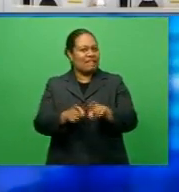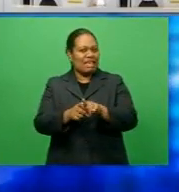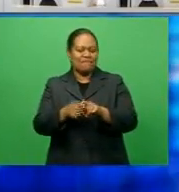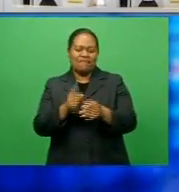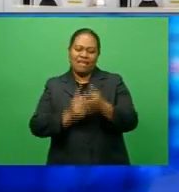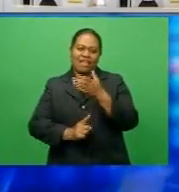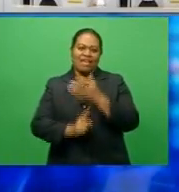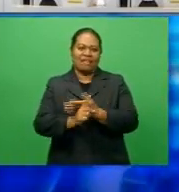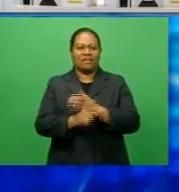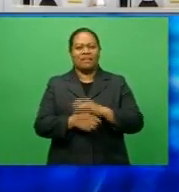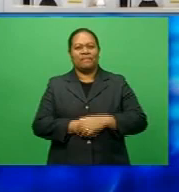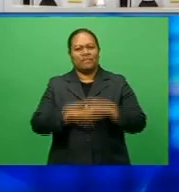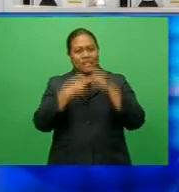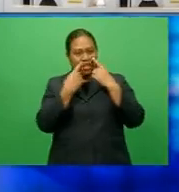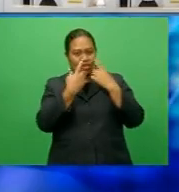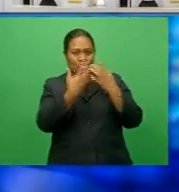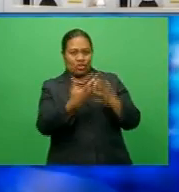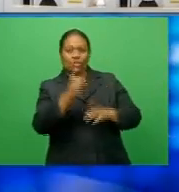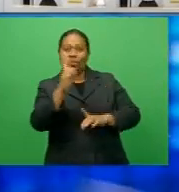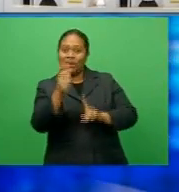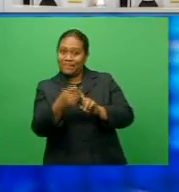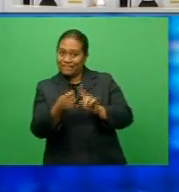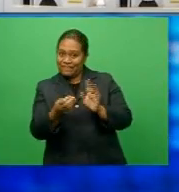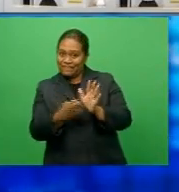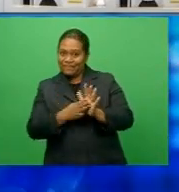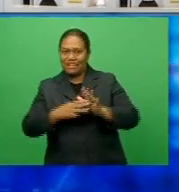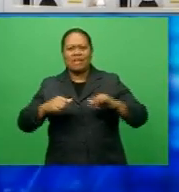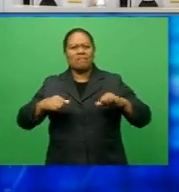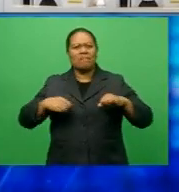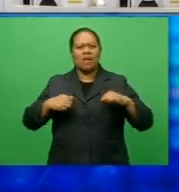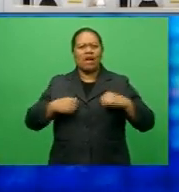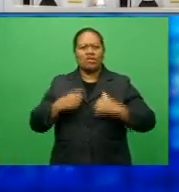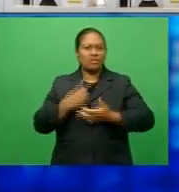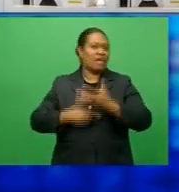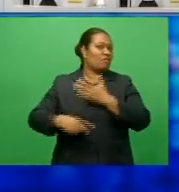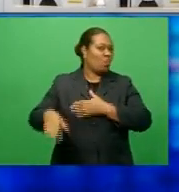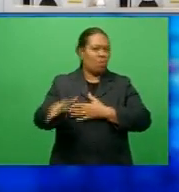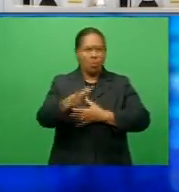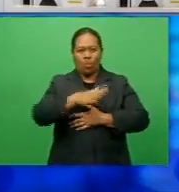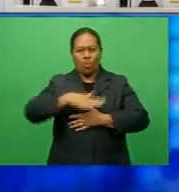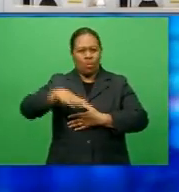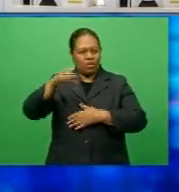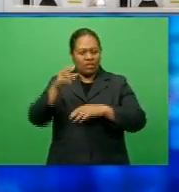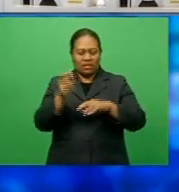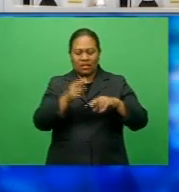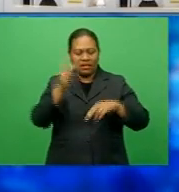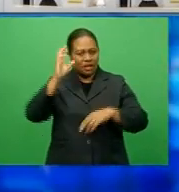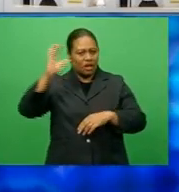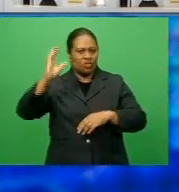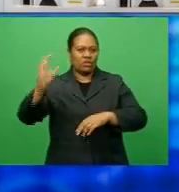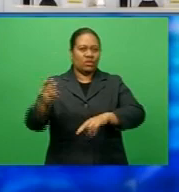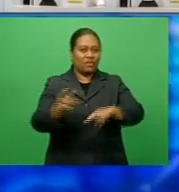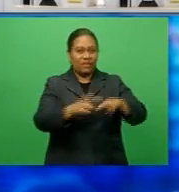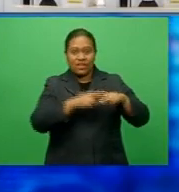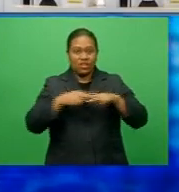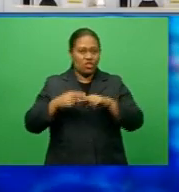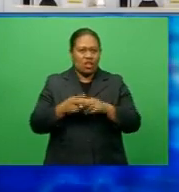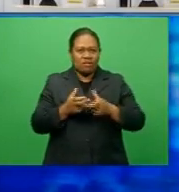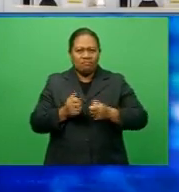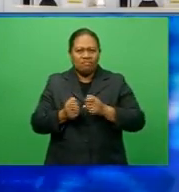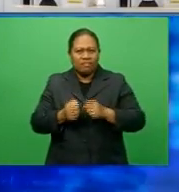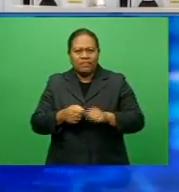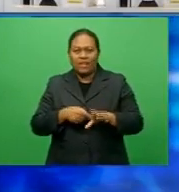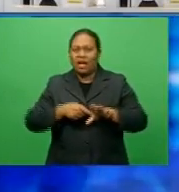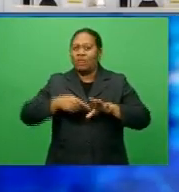home. The console was sold out by 1 p.m. at all Prouds outlets across the country. Fijian video gaming enthusiasts lined up